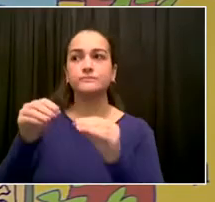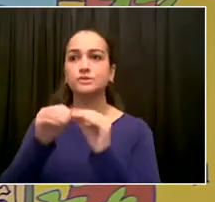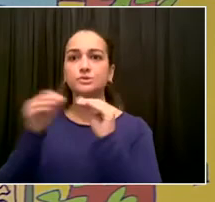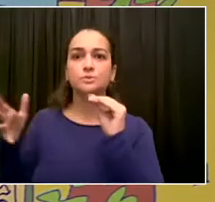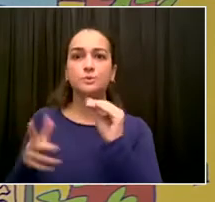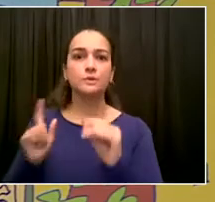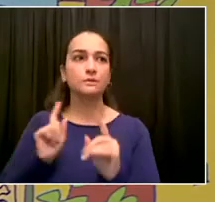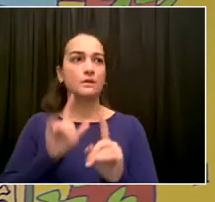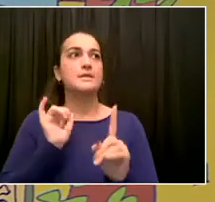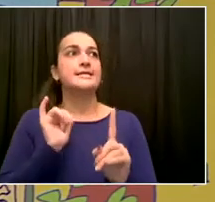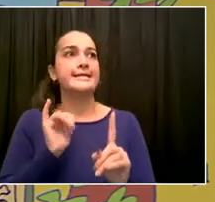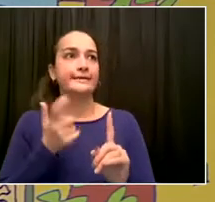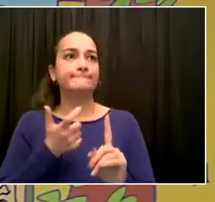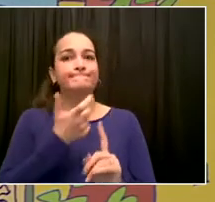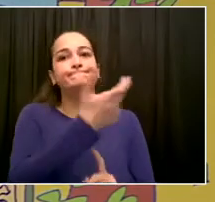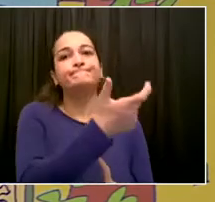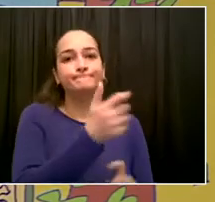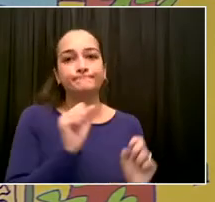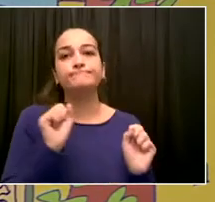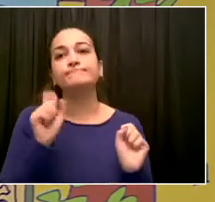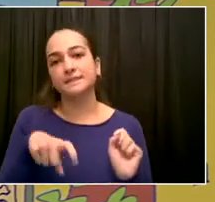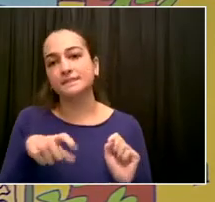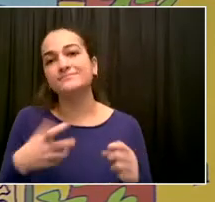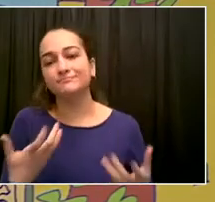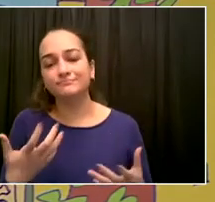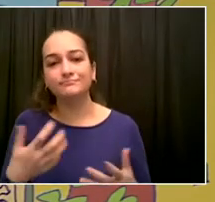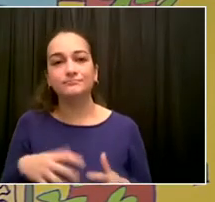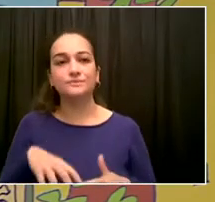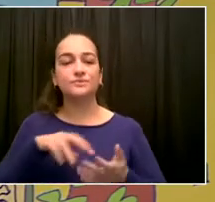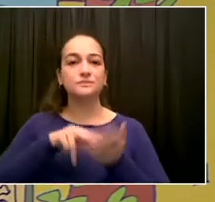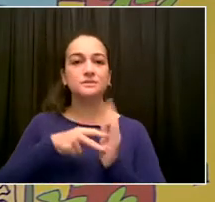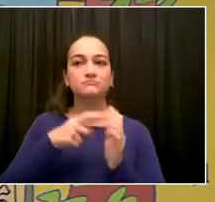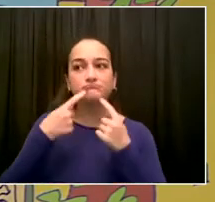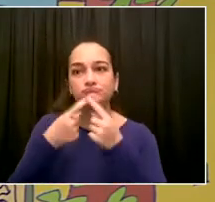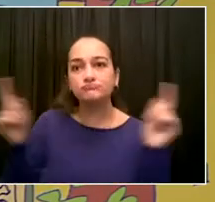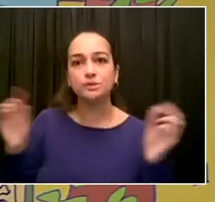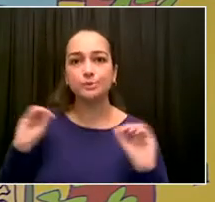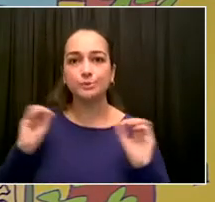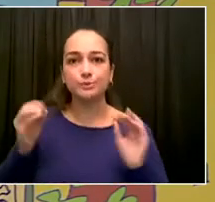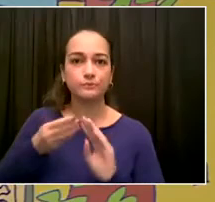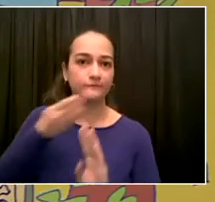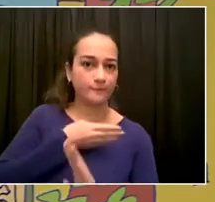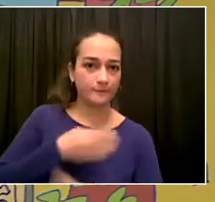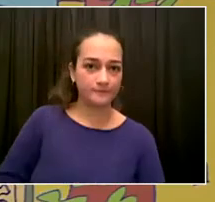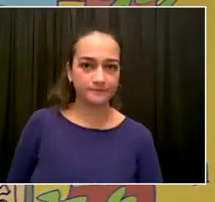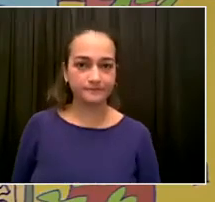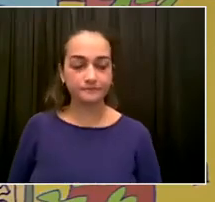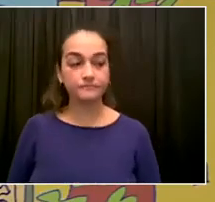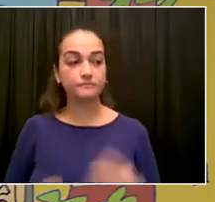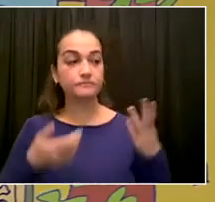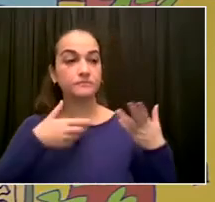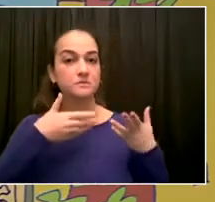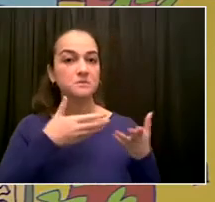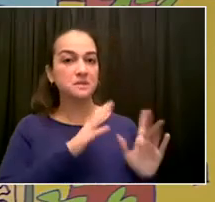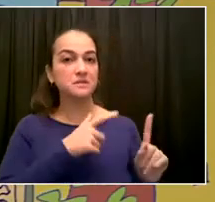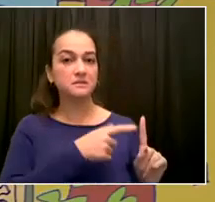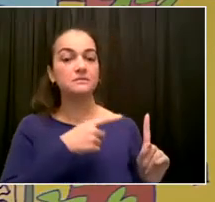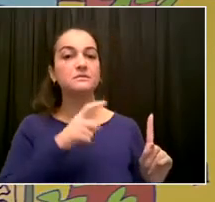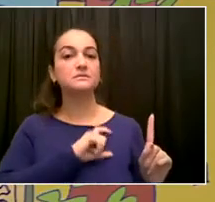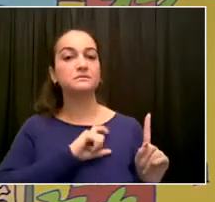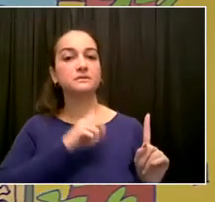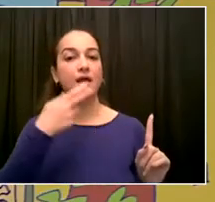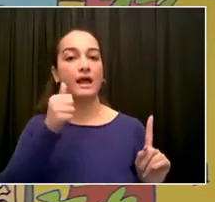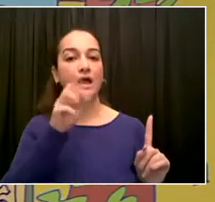the thanks to Chief Harrison. He's been very, very responsive to the DOE and really been thoughtful about these deployments of the